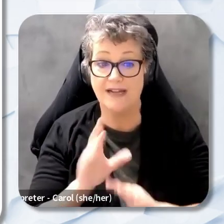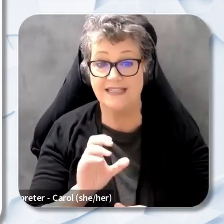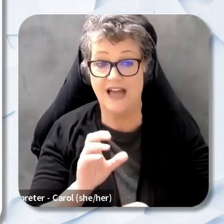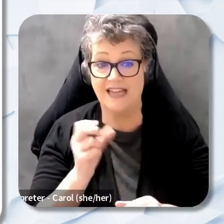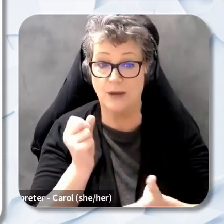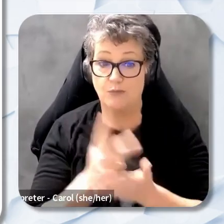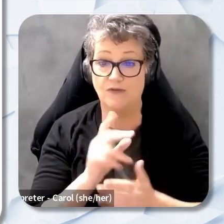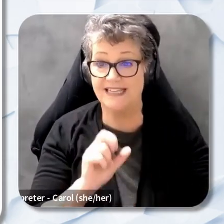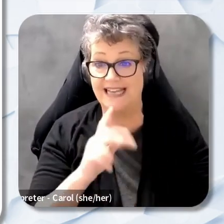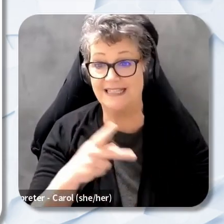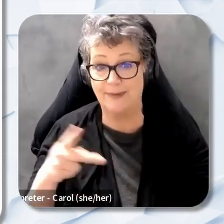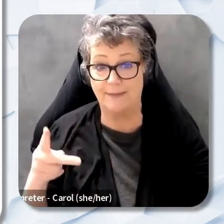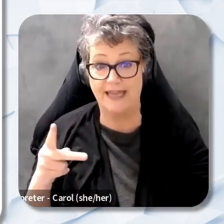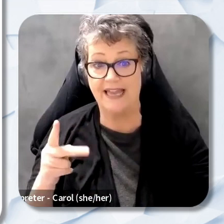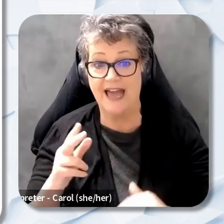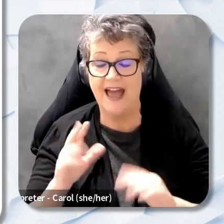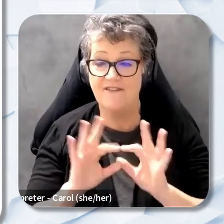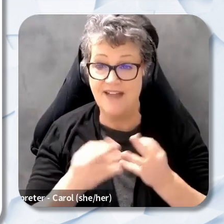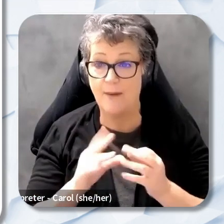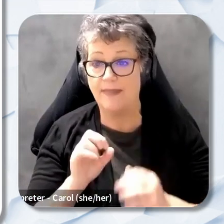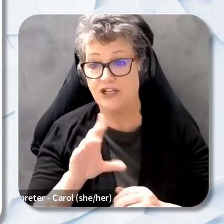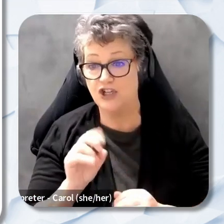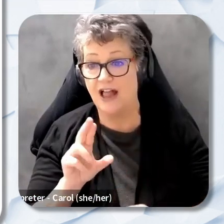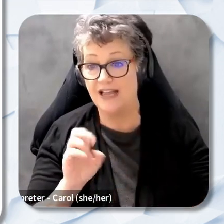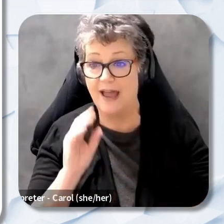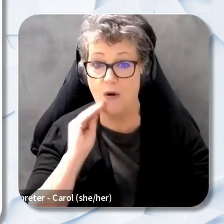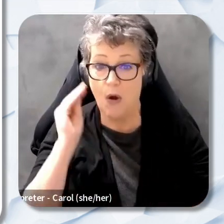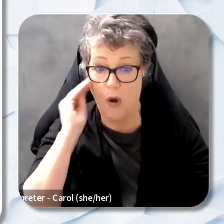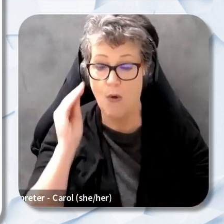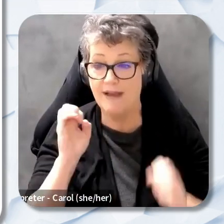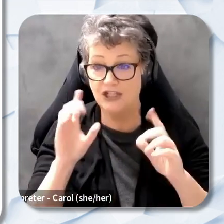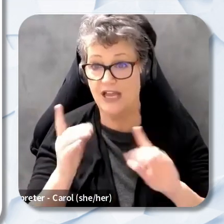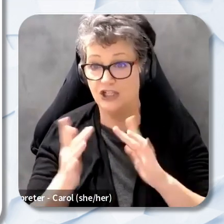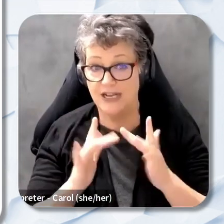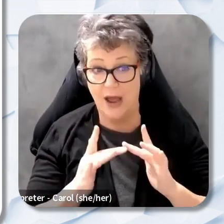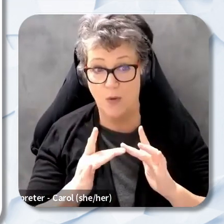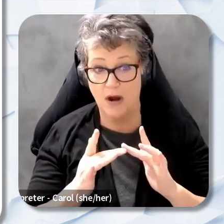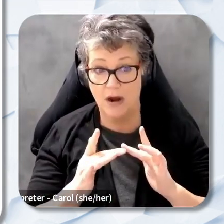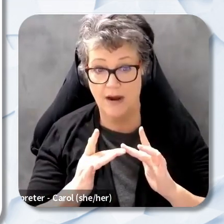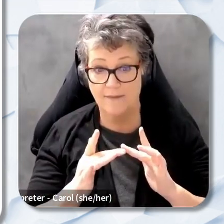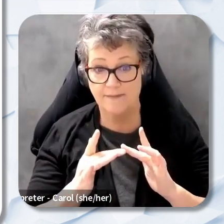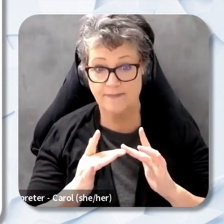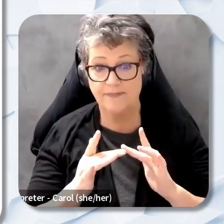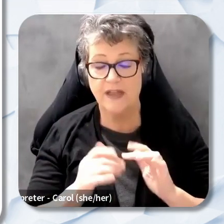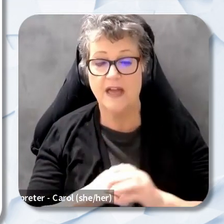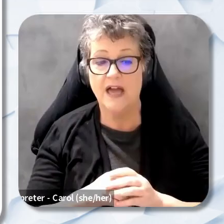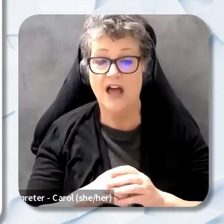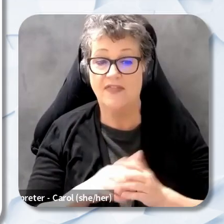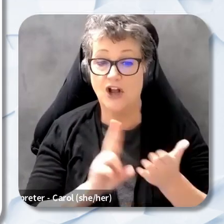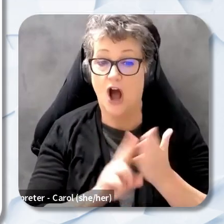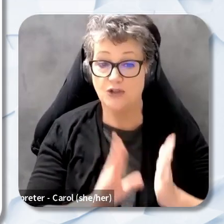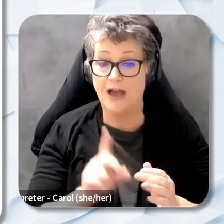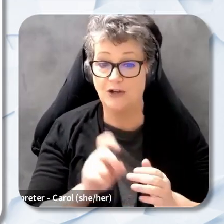an approved CSPP Family Child Care Home Education Network, FECHN, the contractor will need